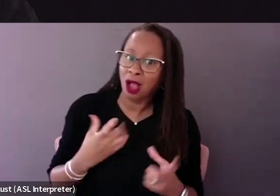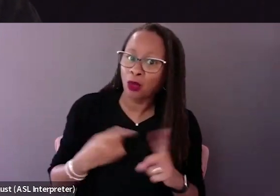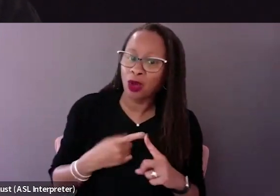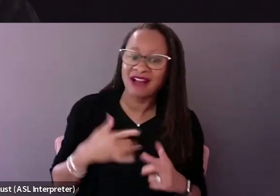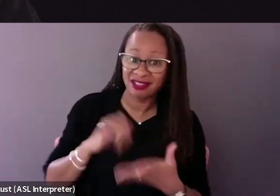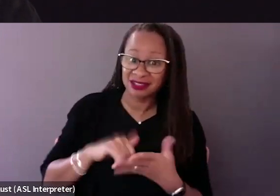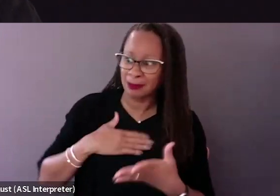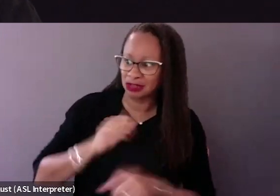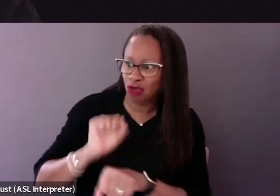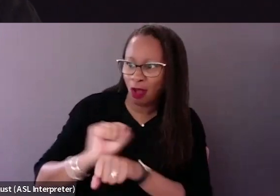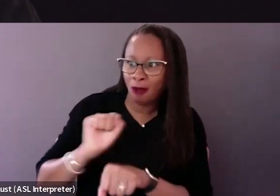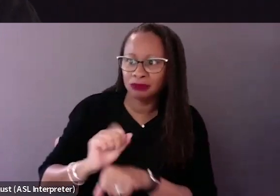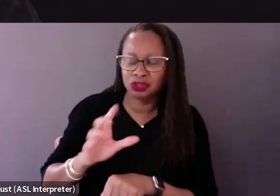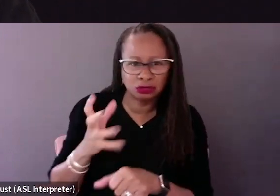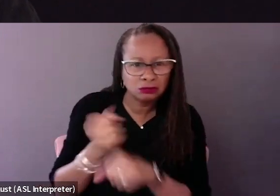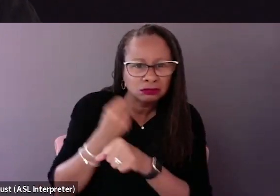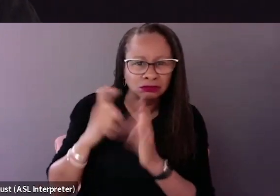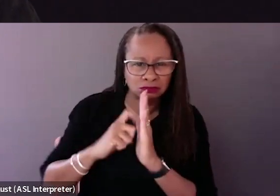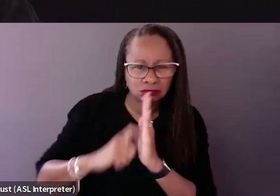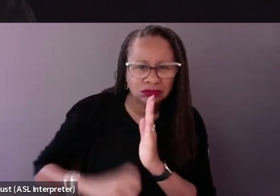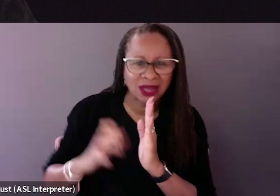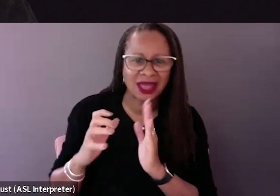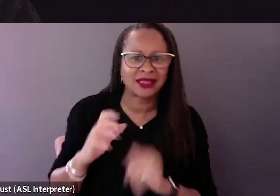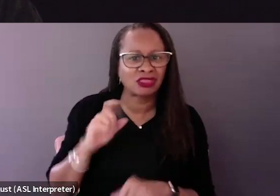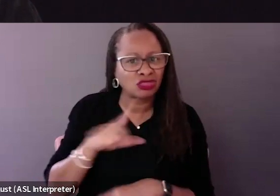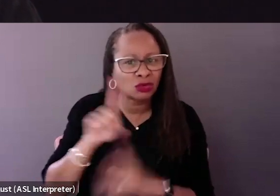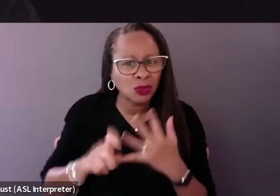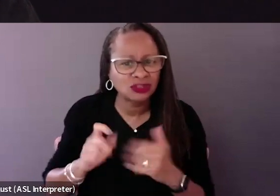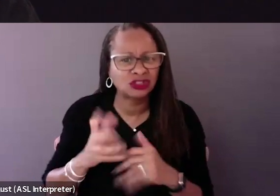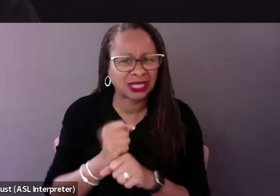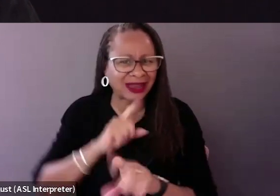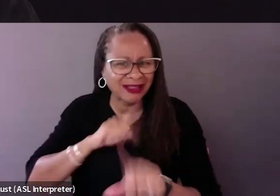that's my job, and to sort of.